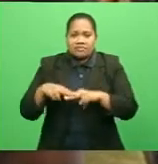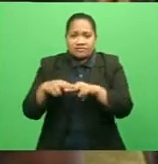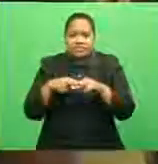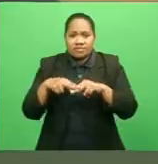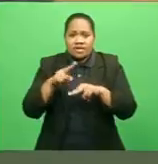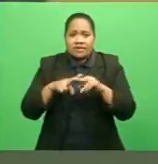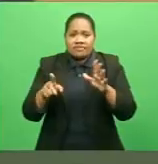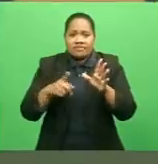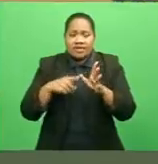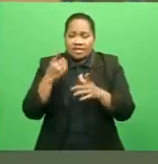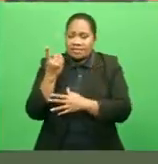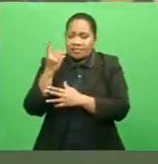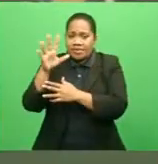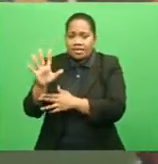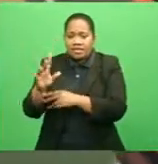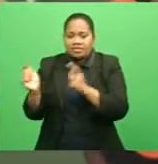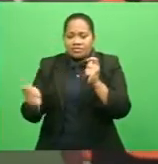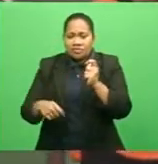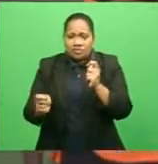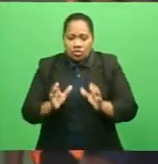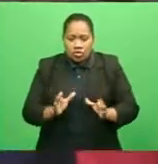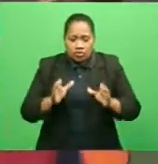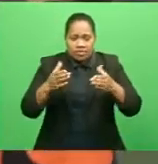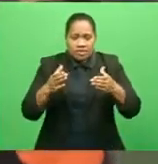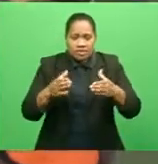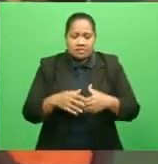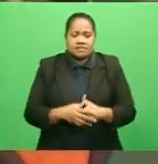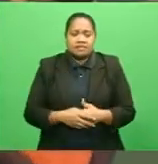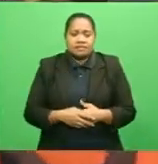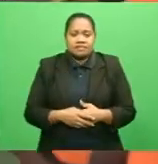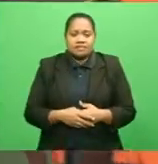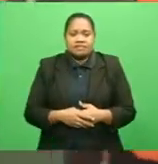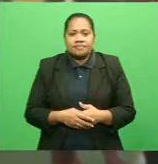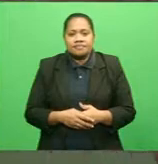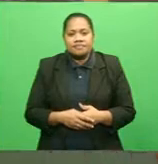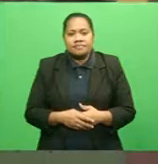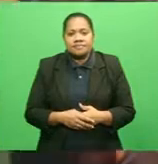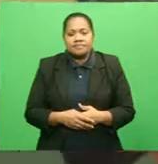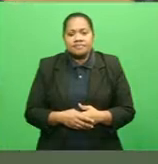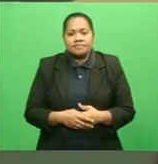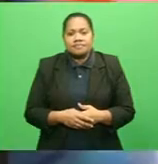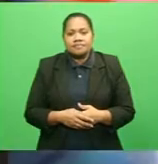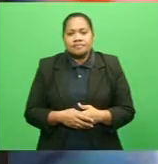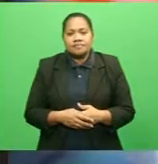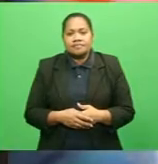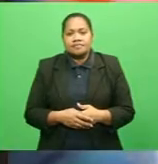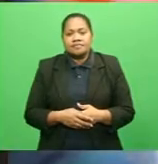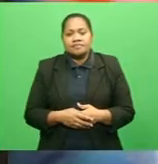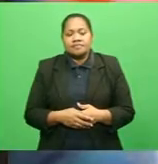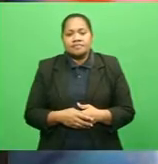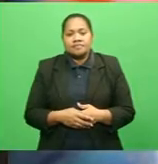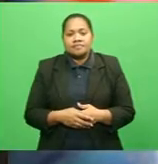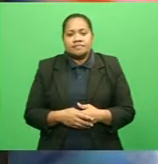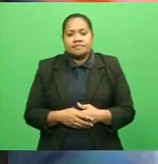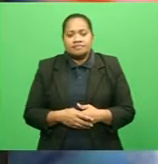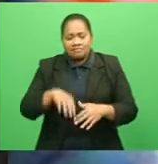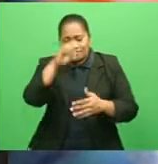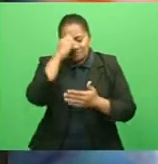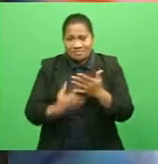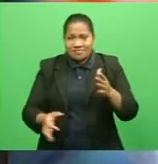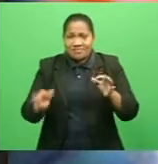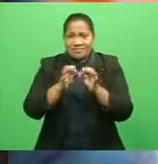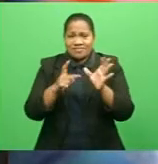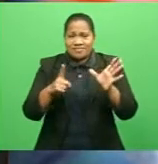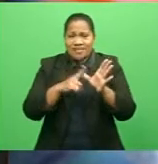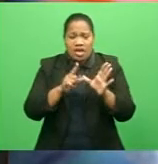Disciplinary Committee hearing, which is currently underway in Suva. Aquila Dhama, FBC Sports. Experienced Mba